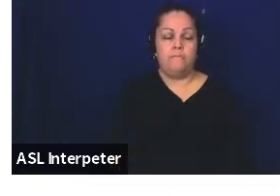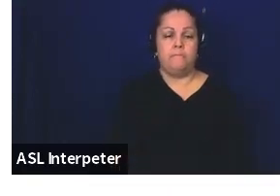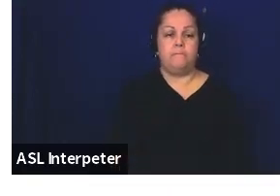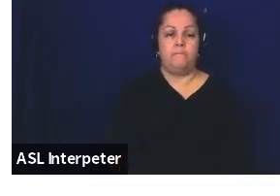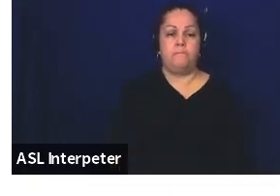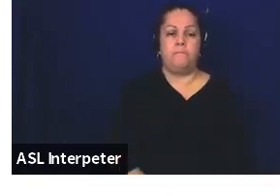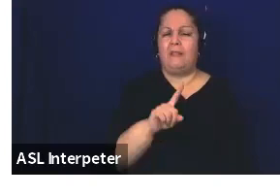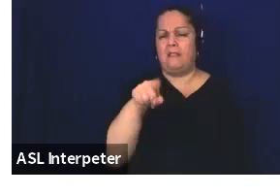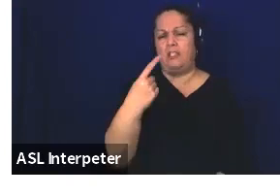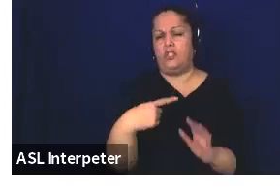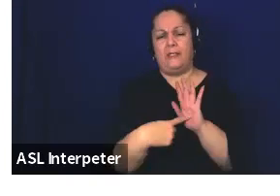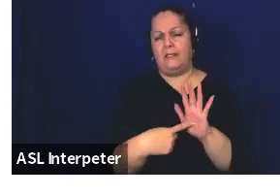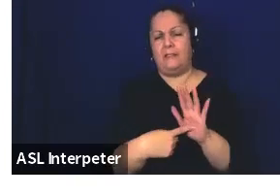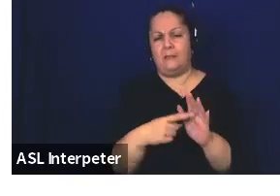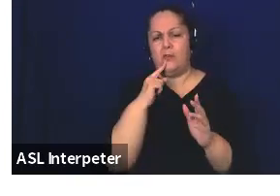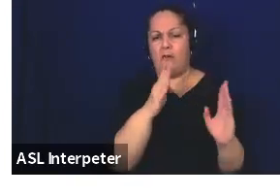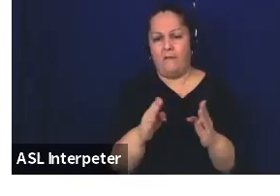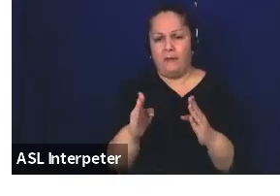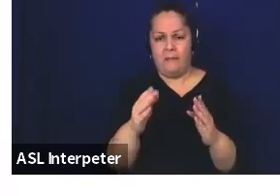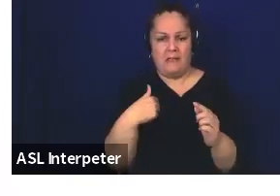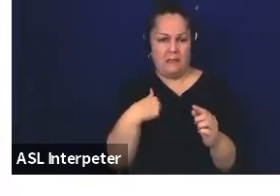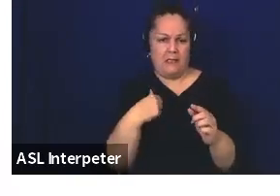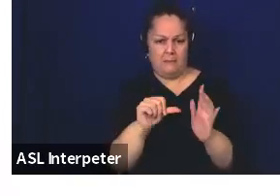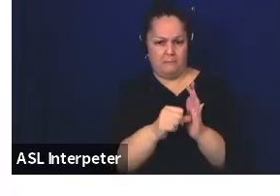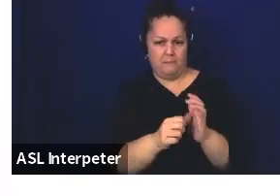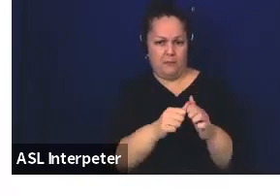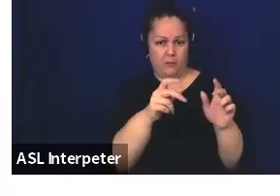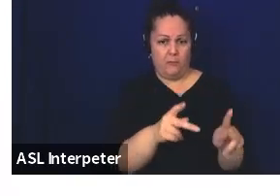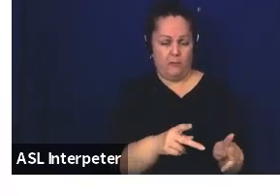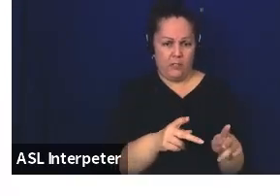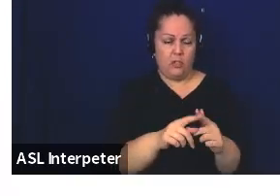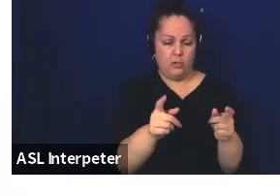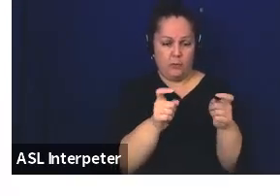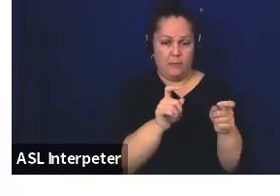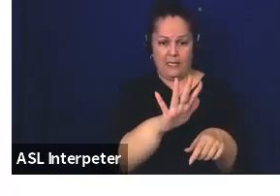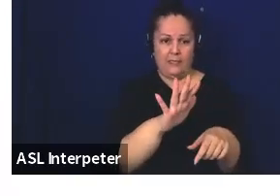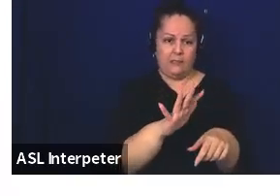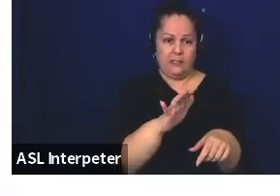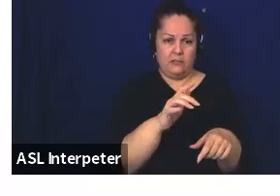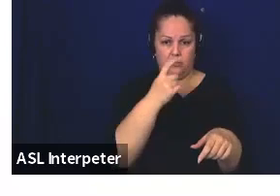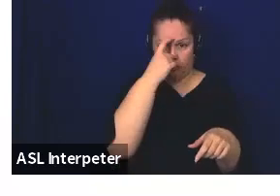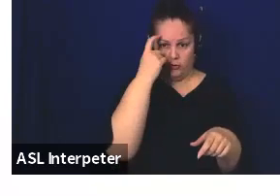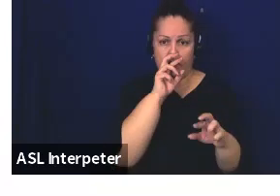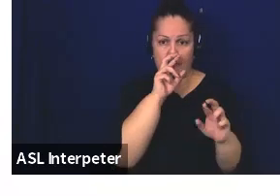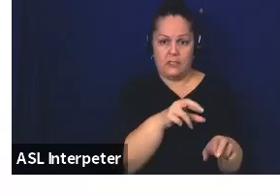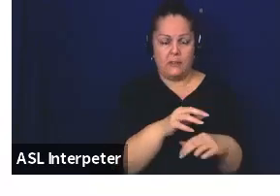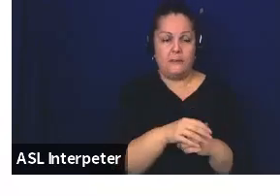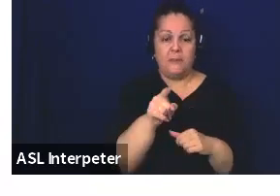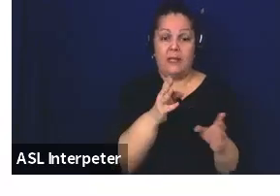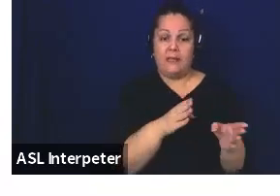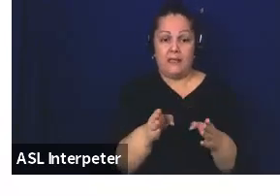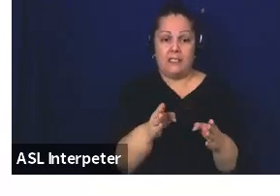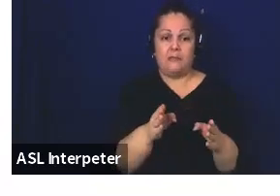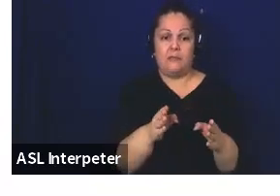This is just an example of a plan that a stakeholder can highlight for individuals to manage their trauma responses. This plan